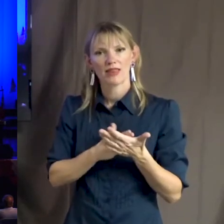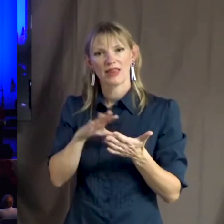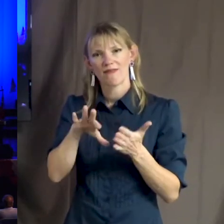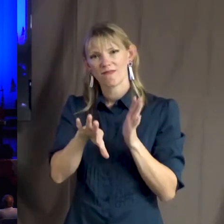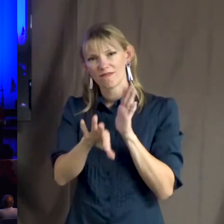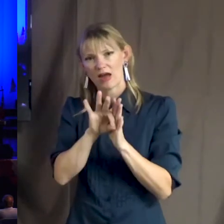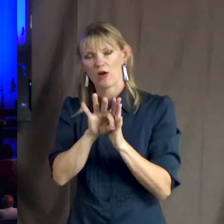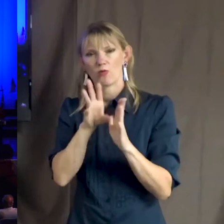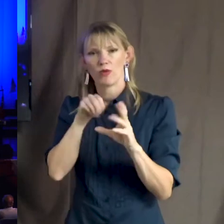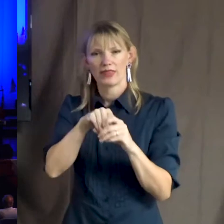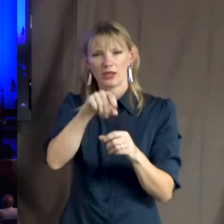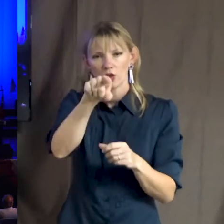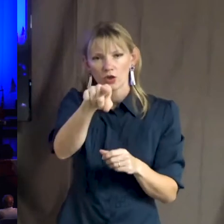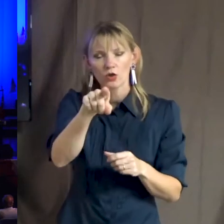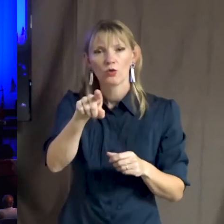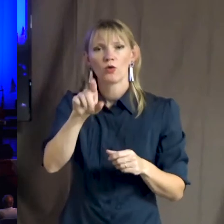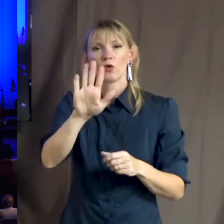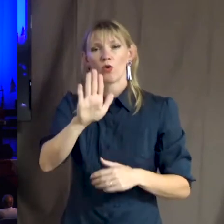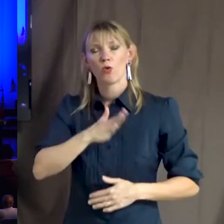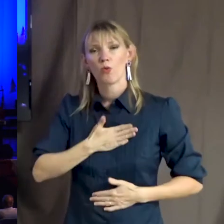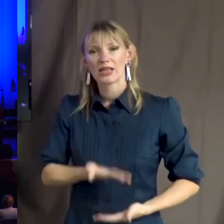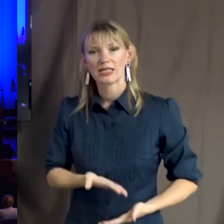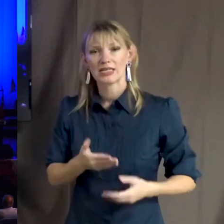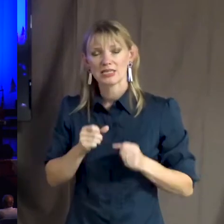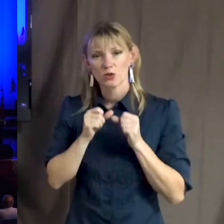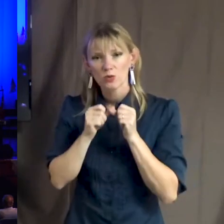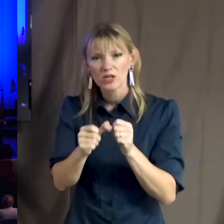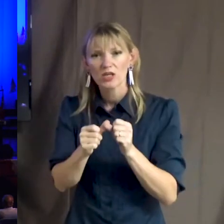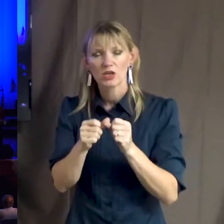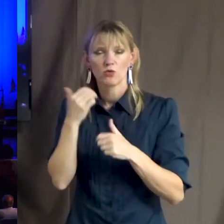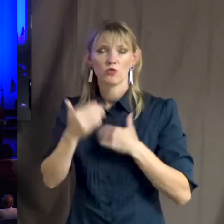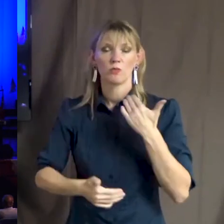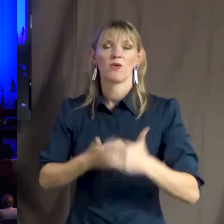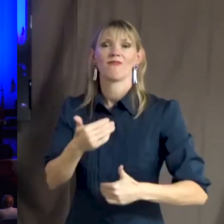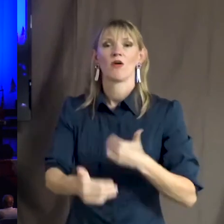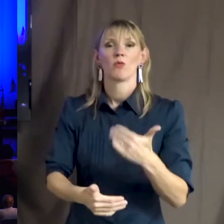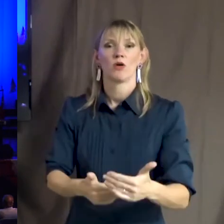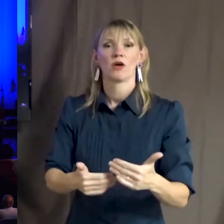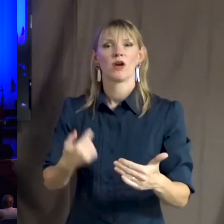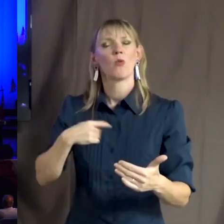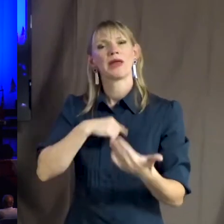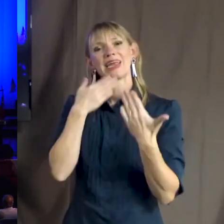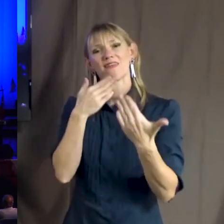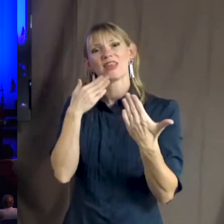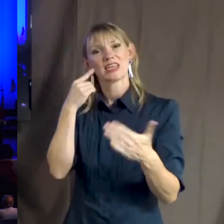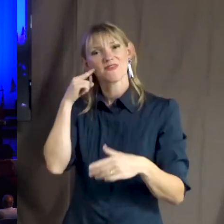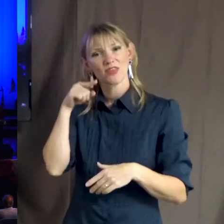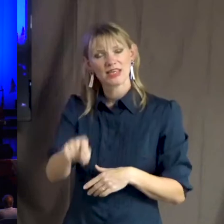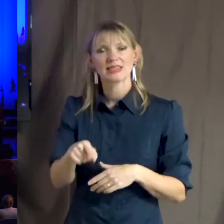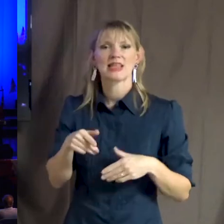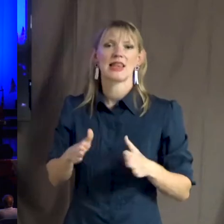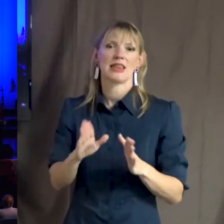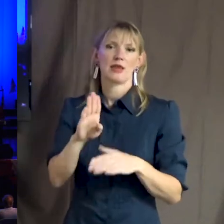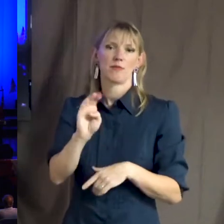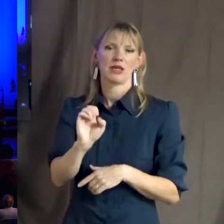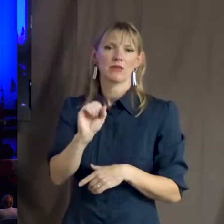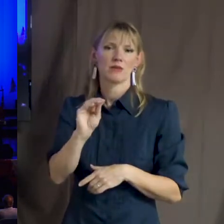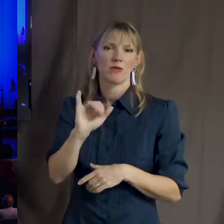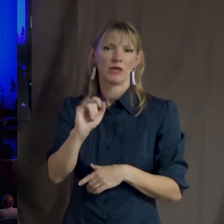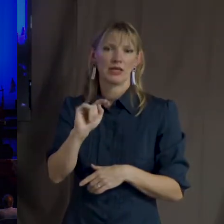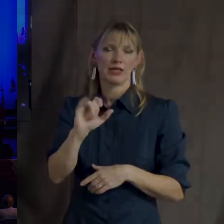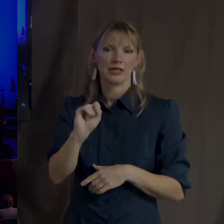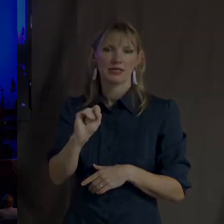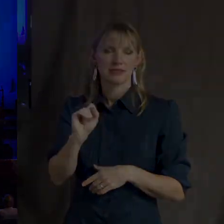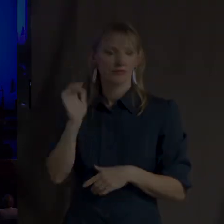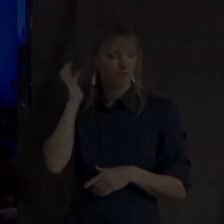understanding, and your willingness to continue to move forward. We give thanks for this and we let it be. And so it is.